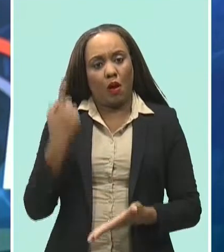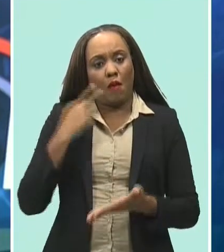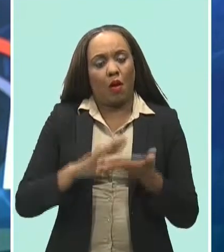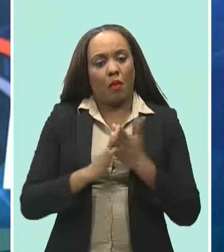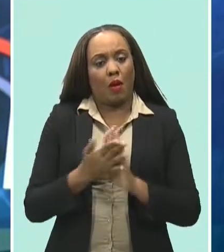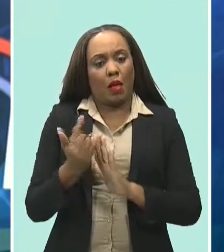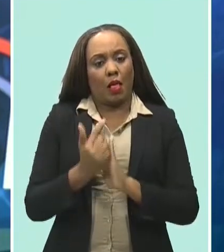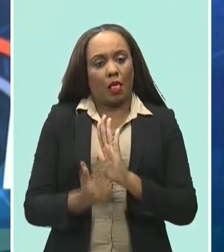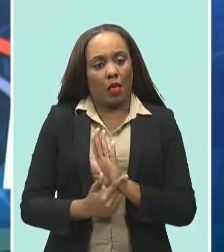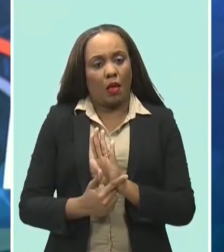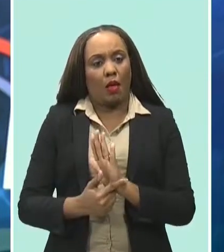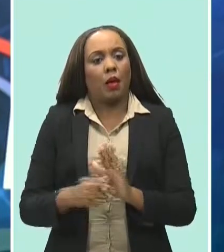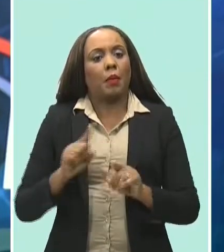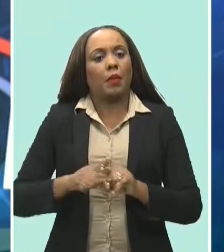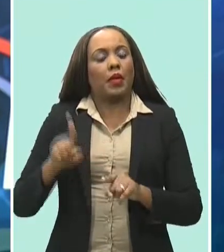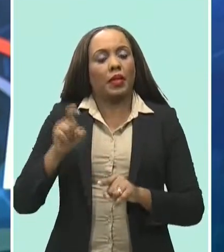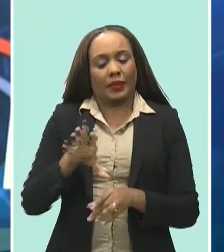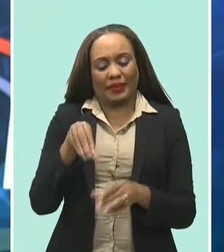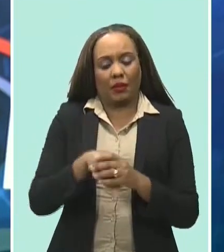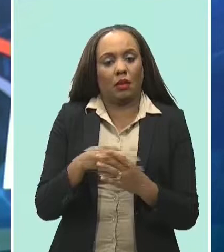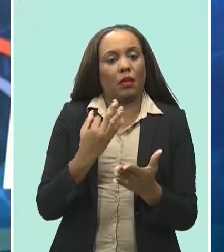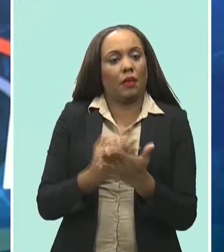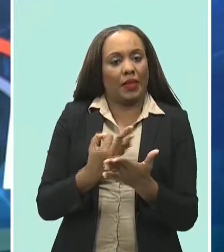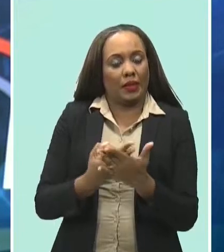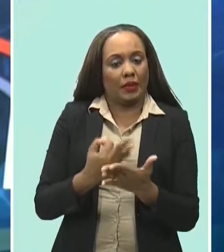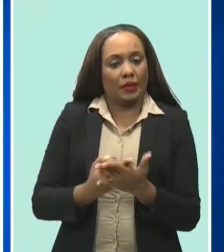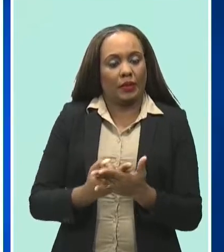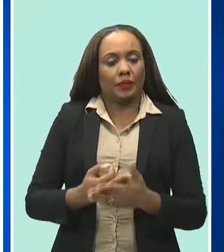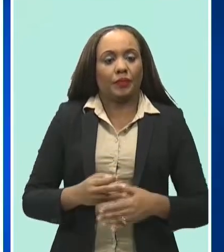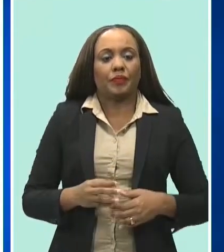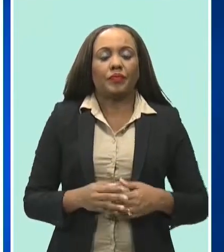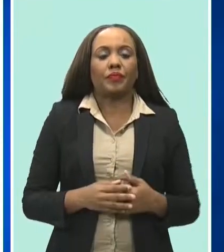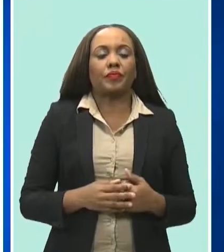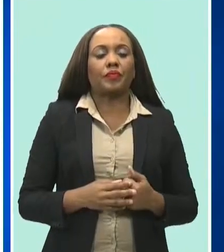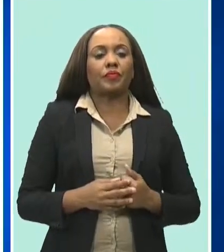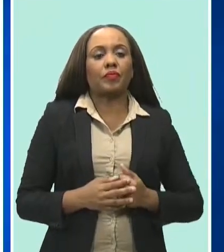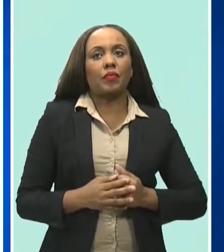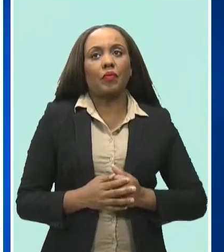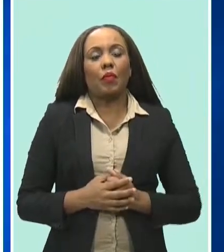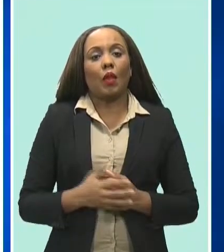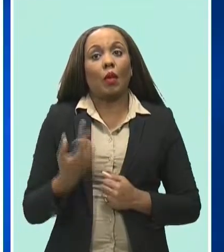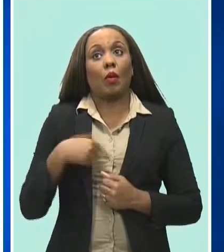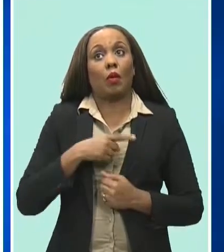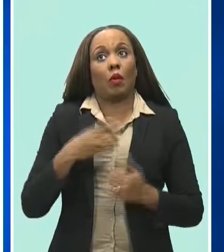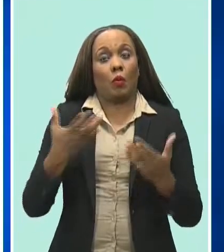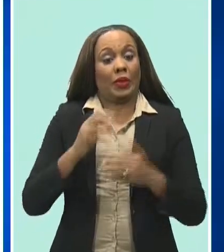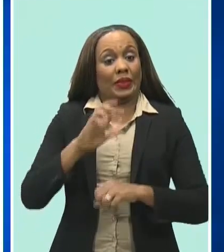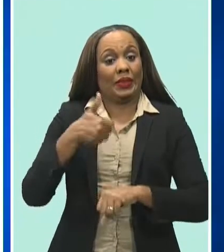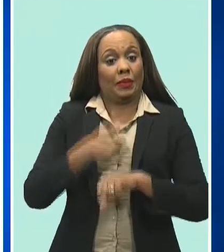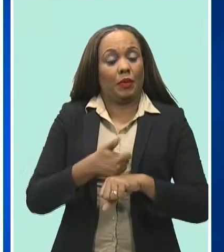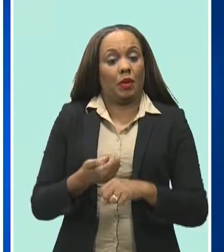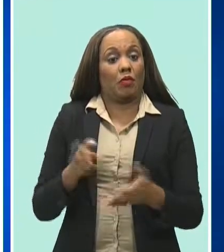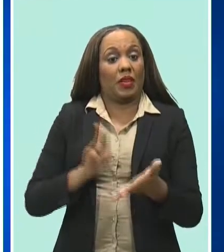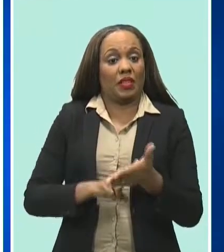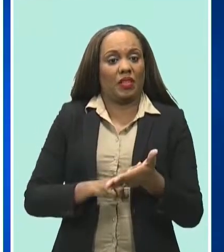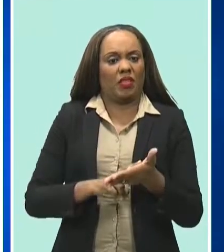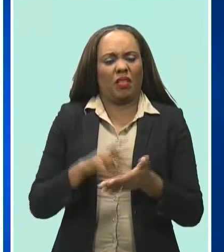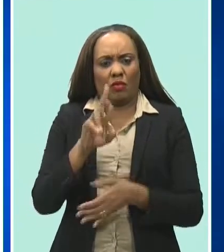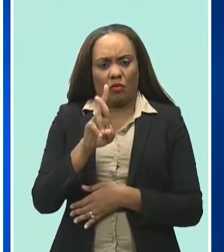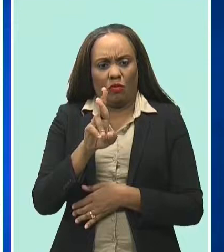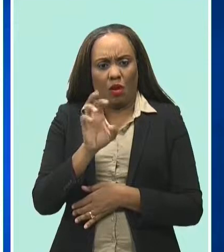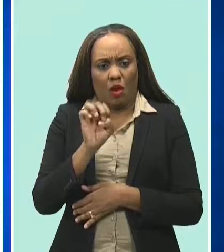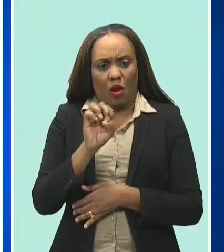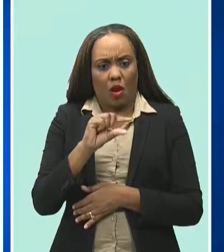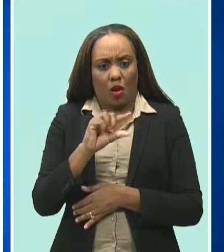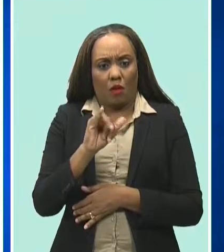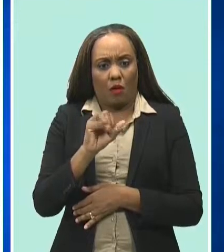incentive framework which deals with financial matters. The intention is to have a registry of third